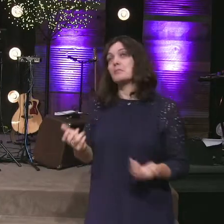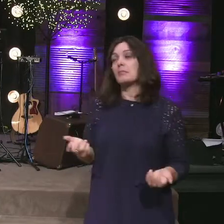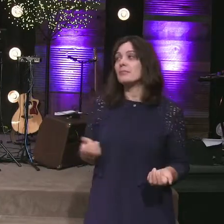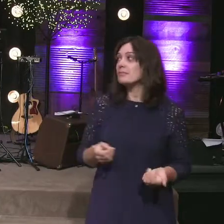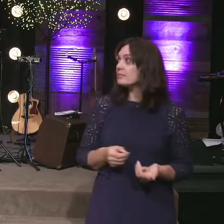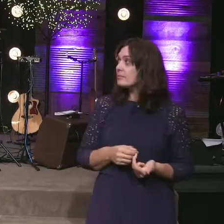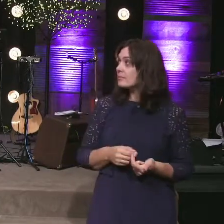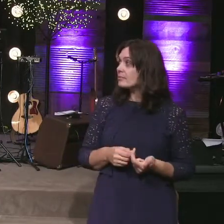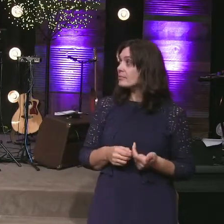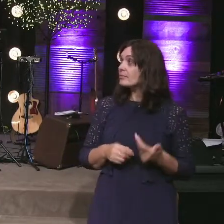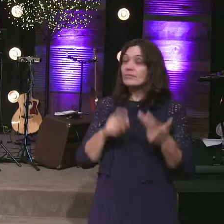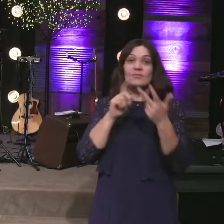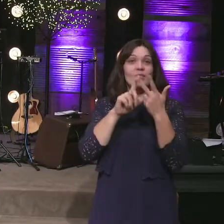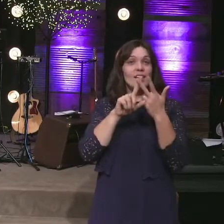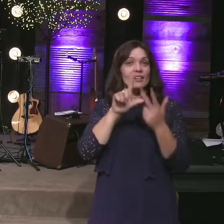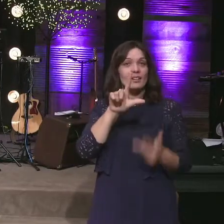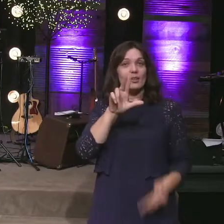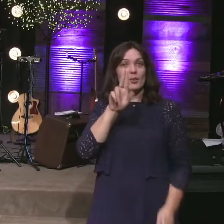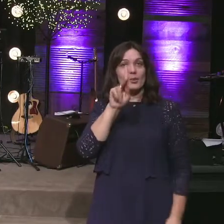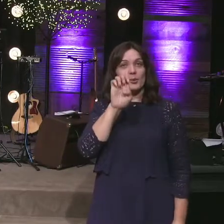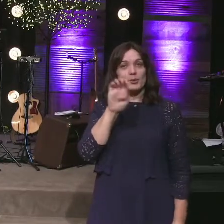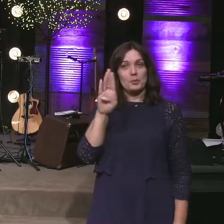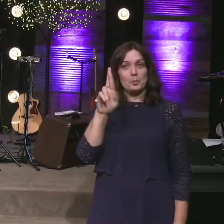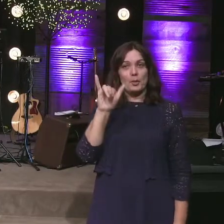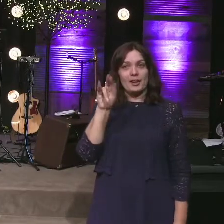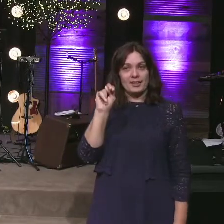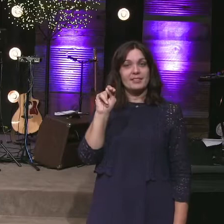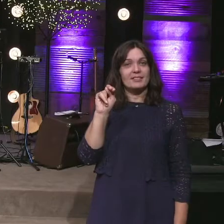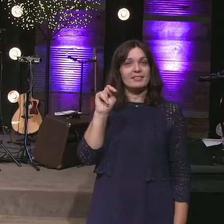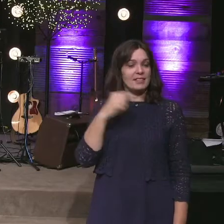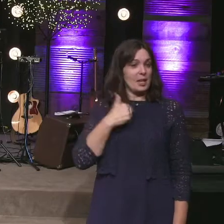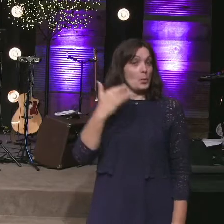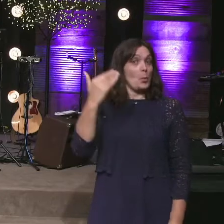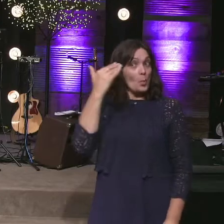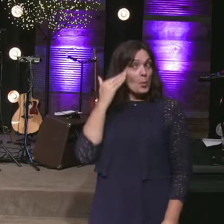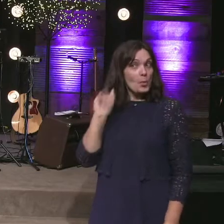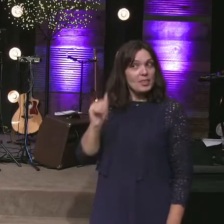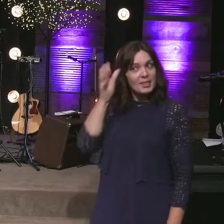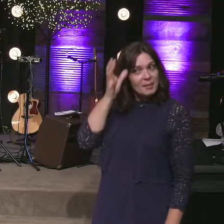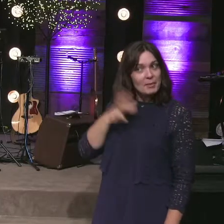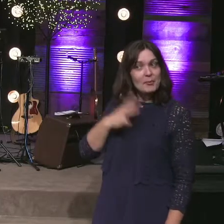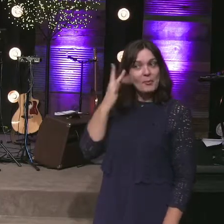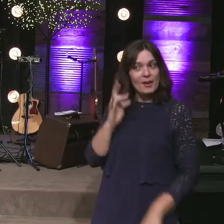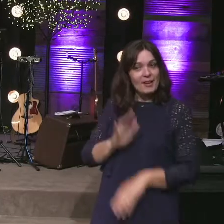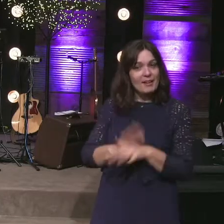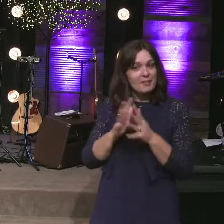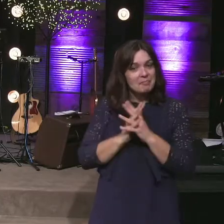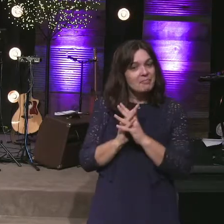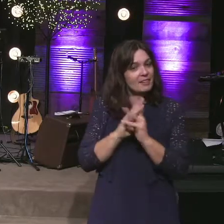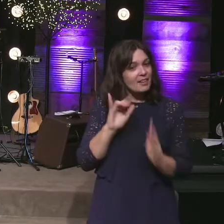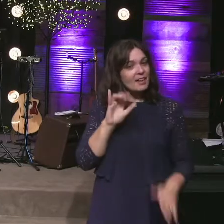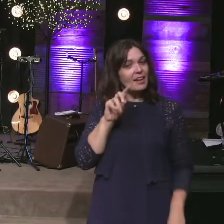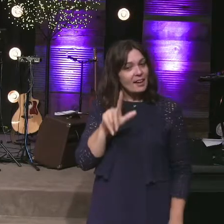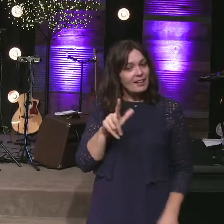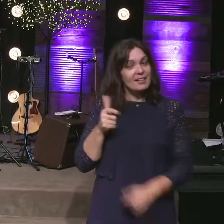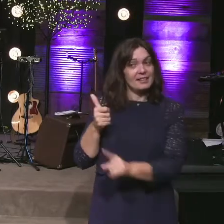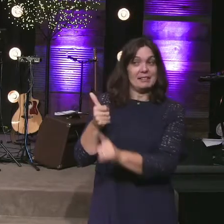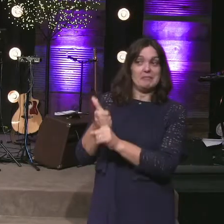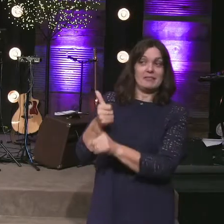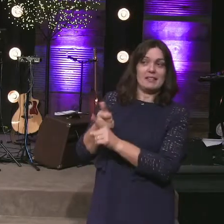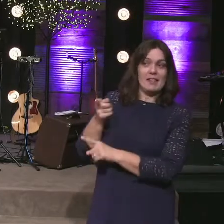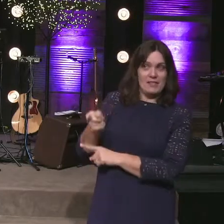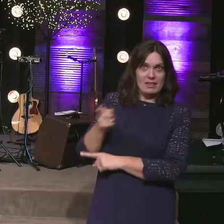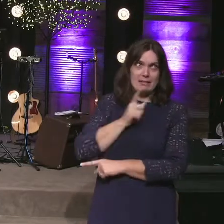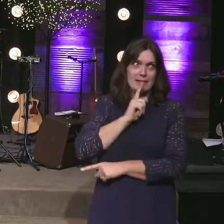And then Luke Bryant. Okay, I only know Luke Bryant from American Idol. But he's a